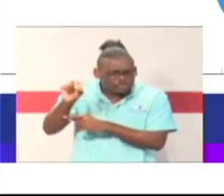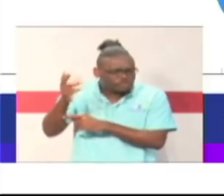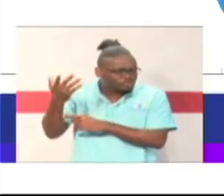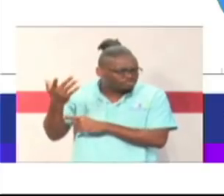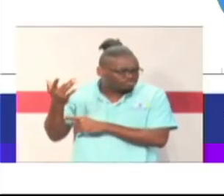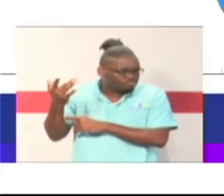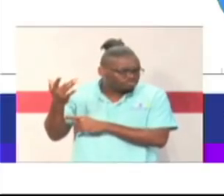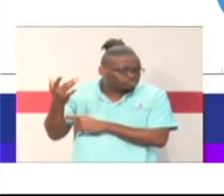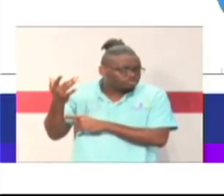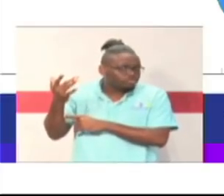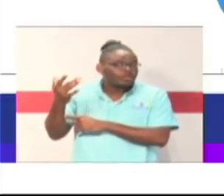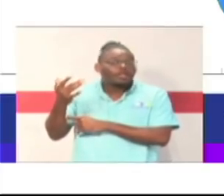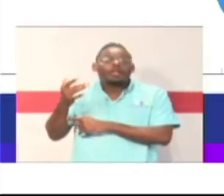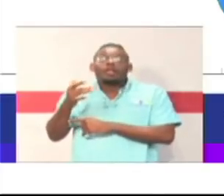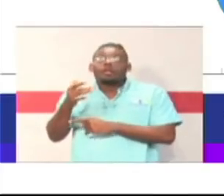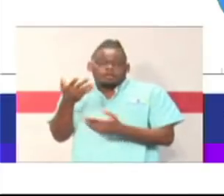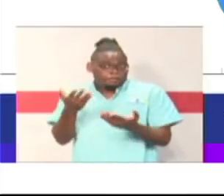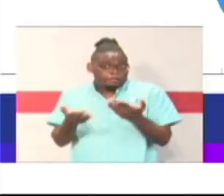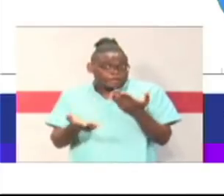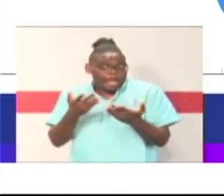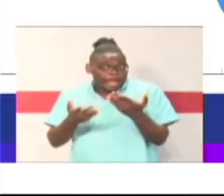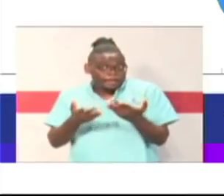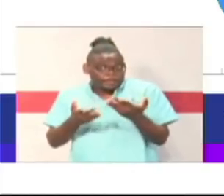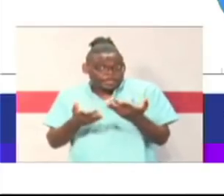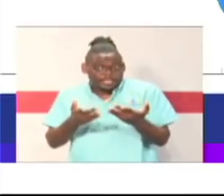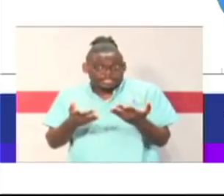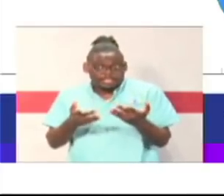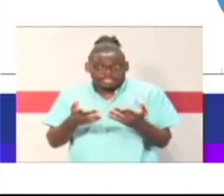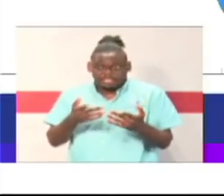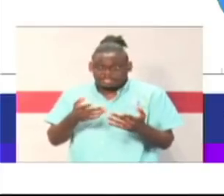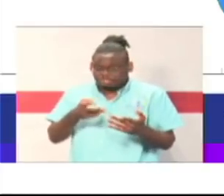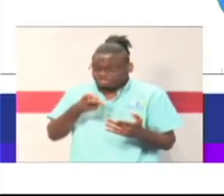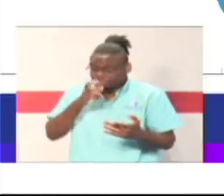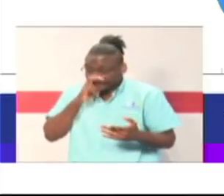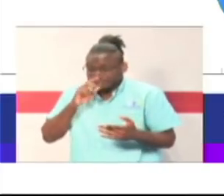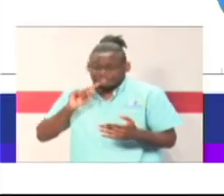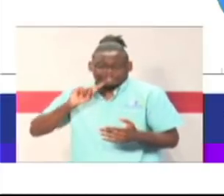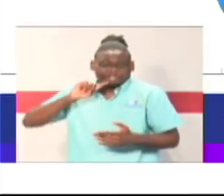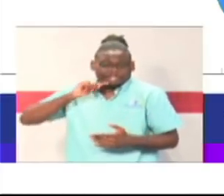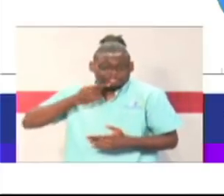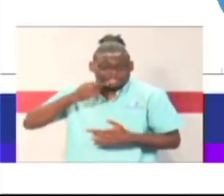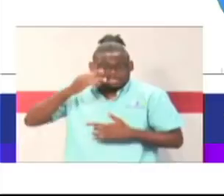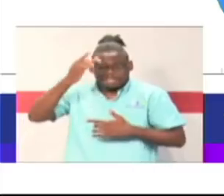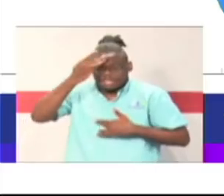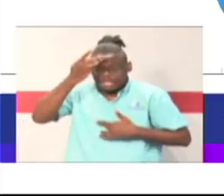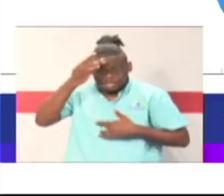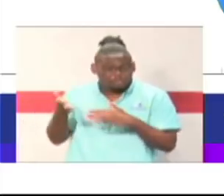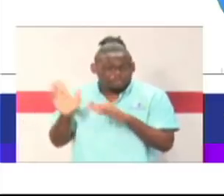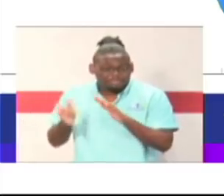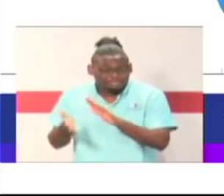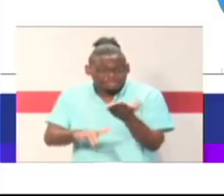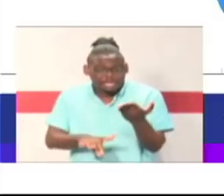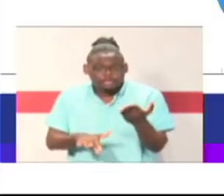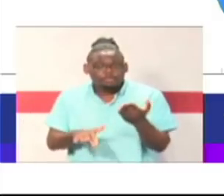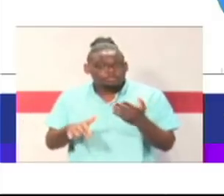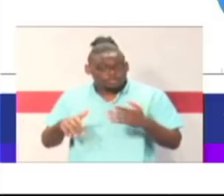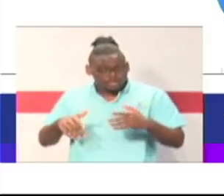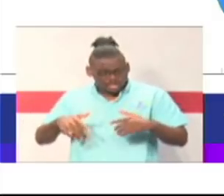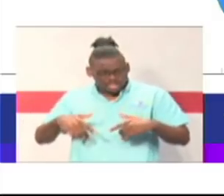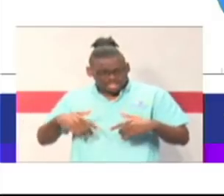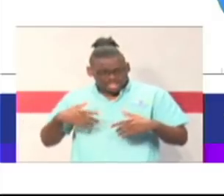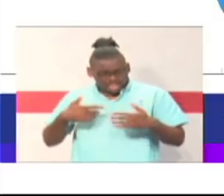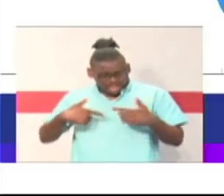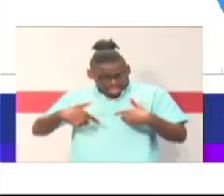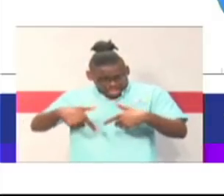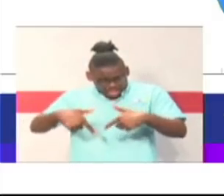fatality. My second question, much emphasis has been placed on vaccinating the population. However, new information has come